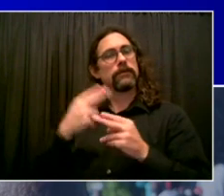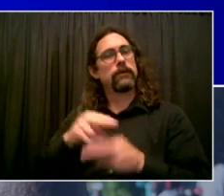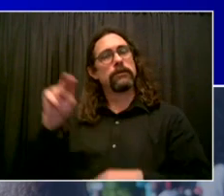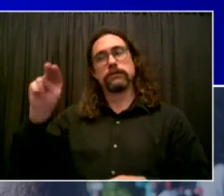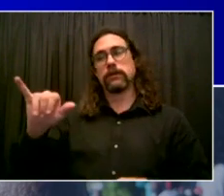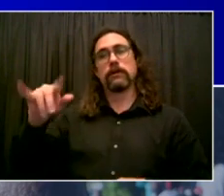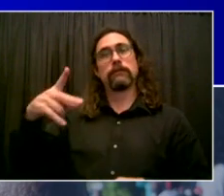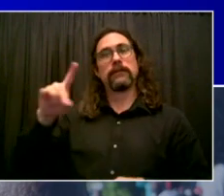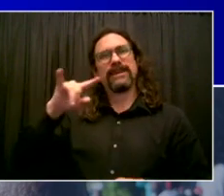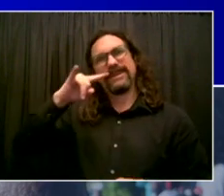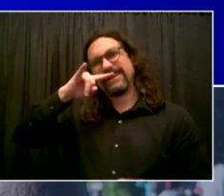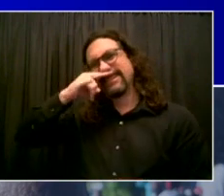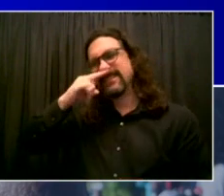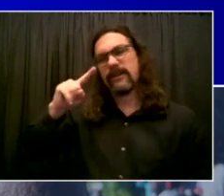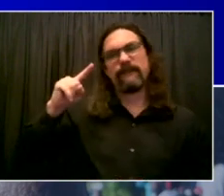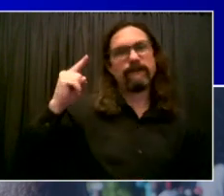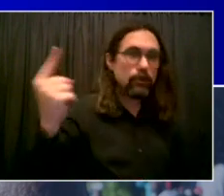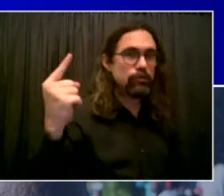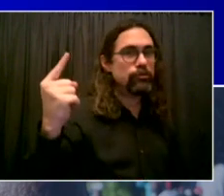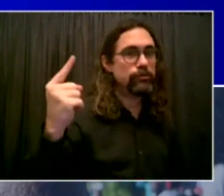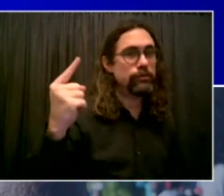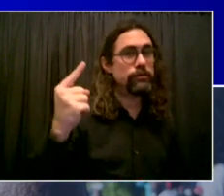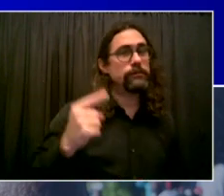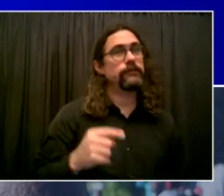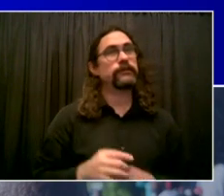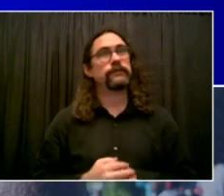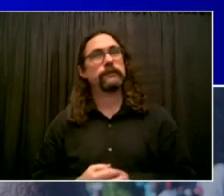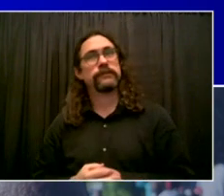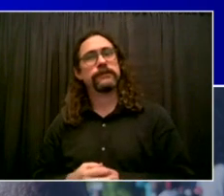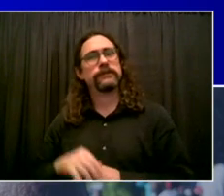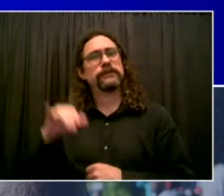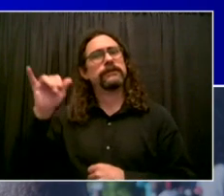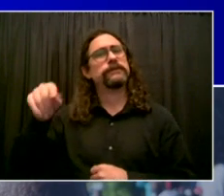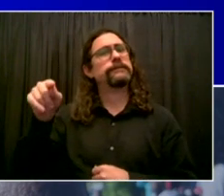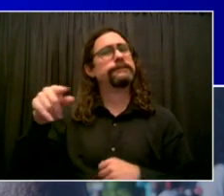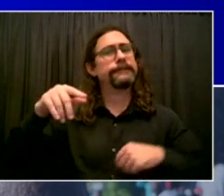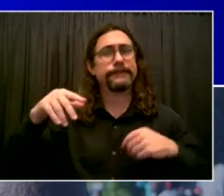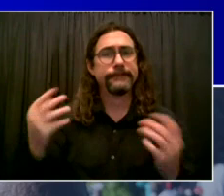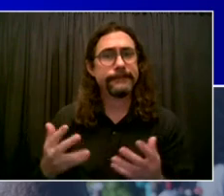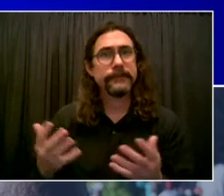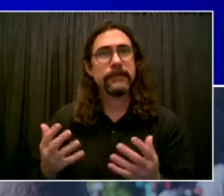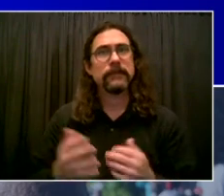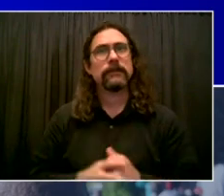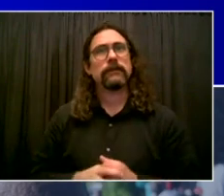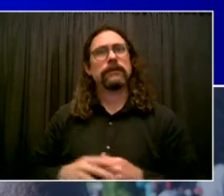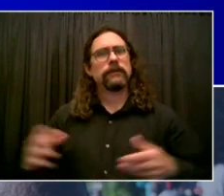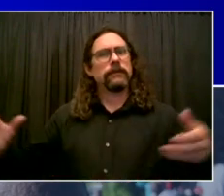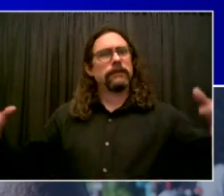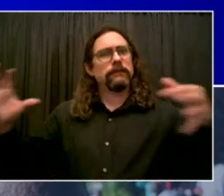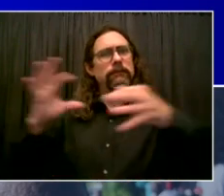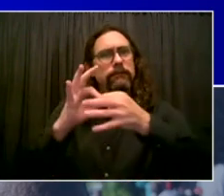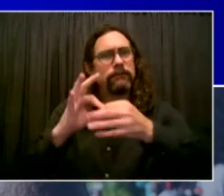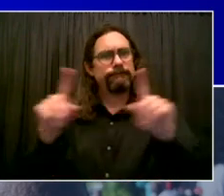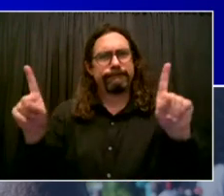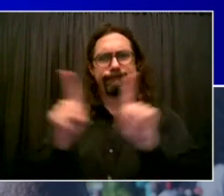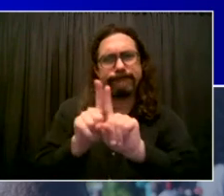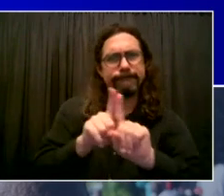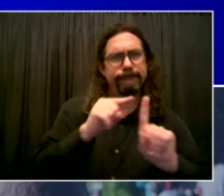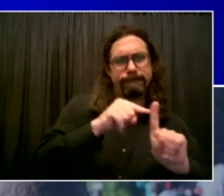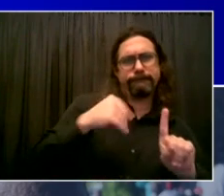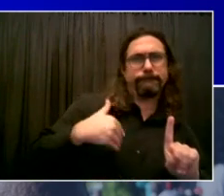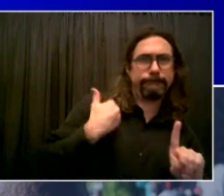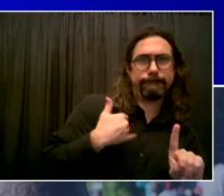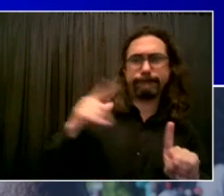them to build their skills, helping them to get jobs and internships. It's amazing. And one of the other